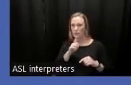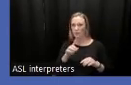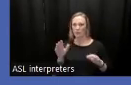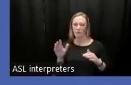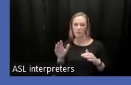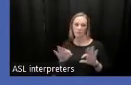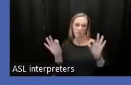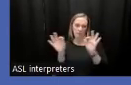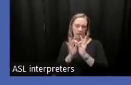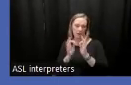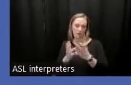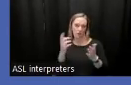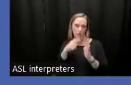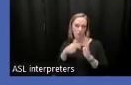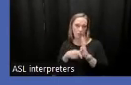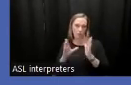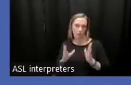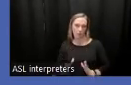reviewer.